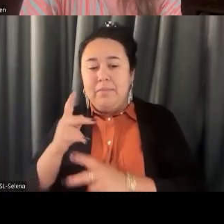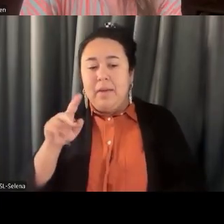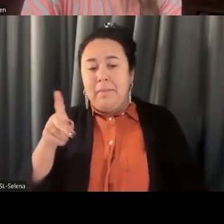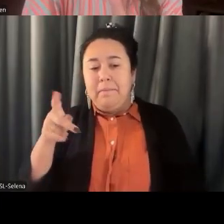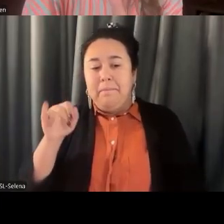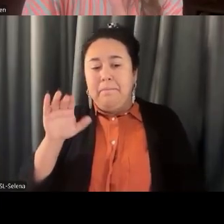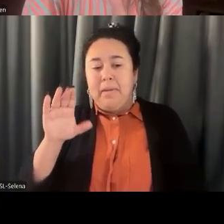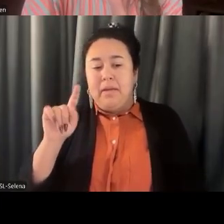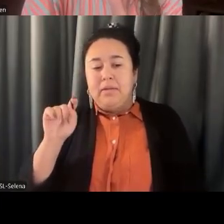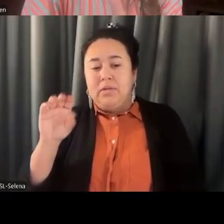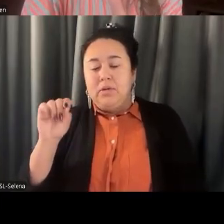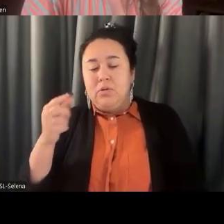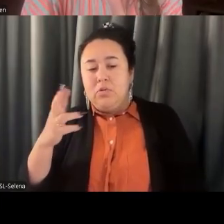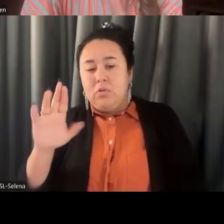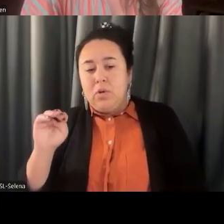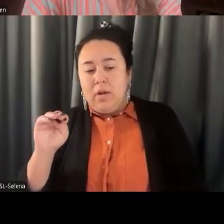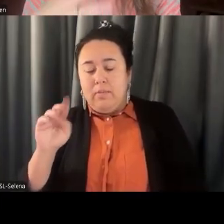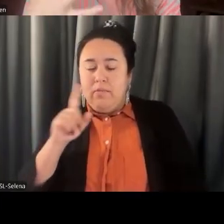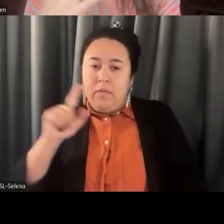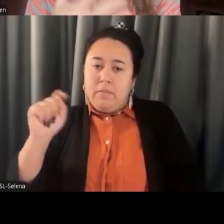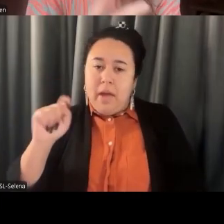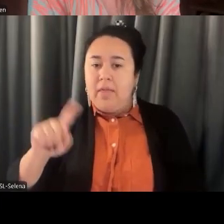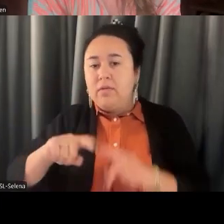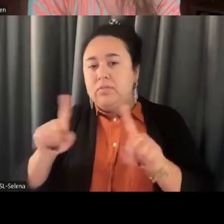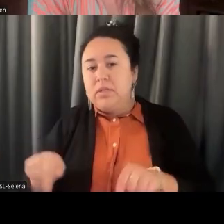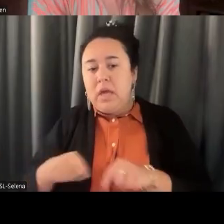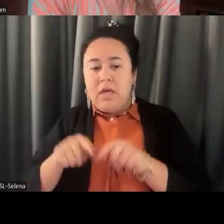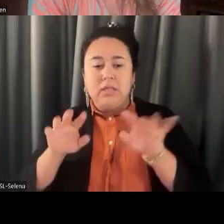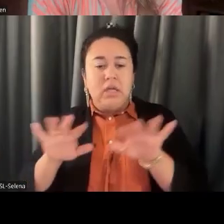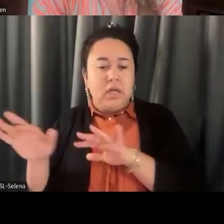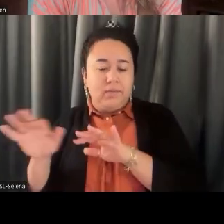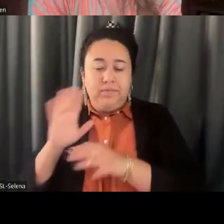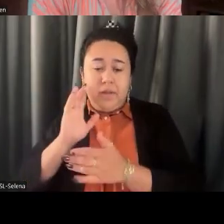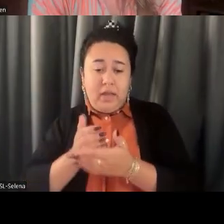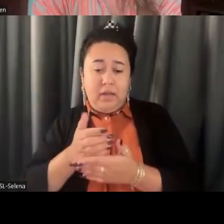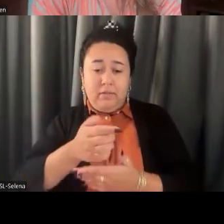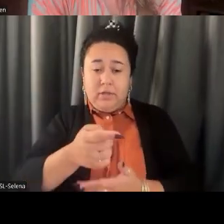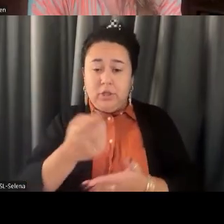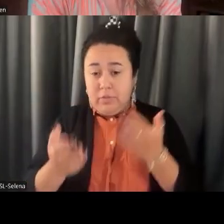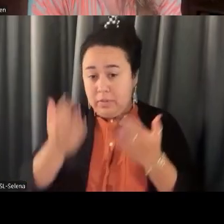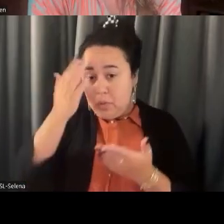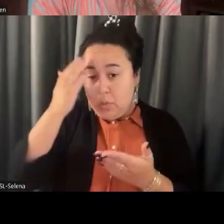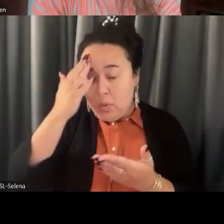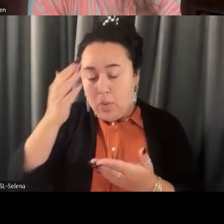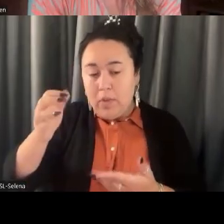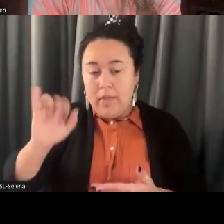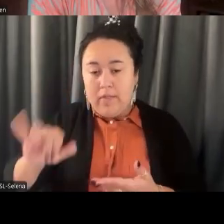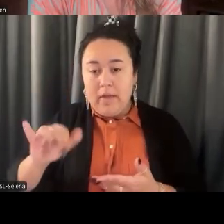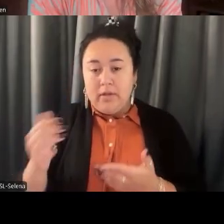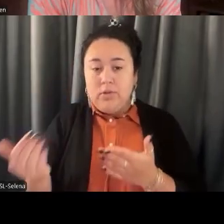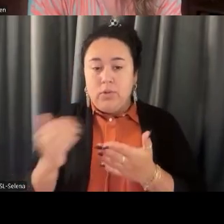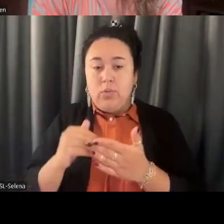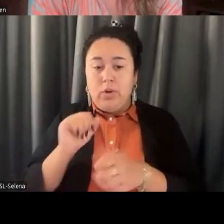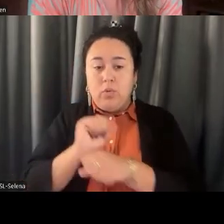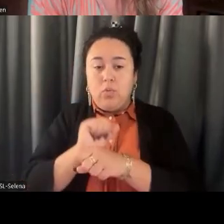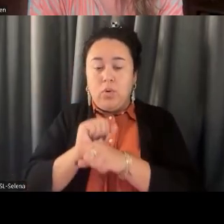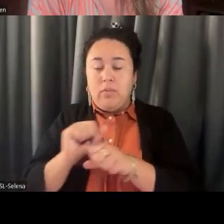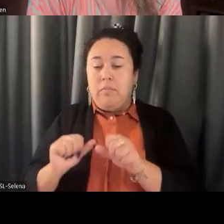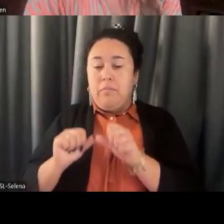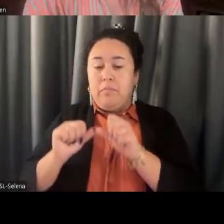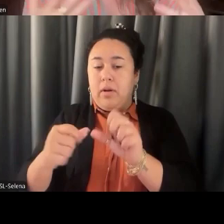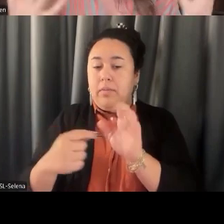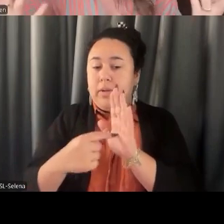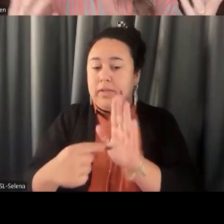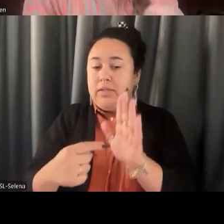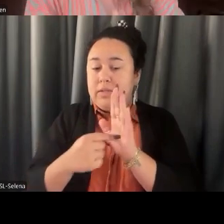kind of bathroom signs and so on. And so here it is. I've got this image of that you may know that is the kind of reworked permanent symbol